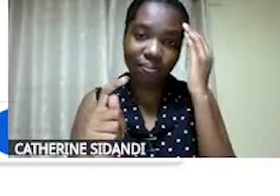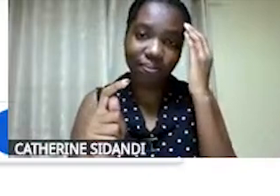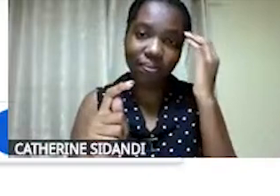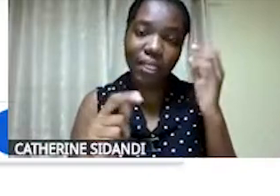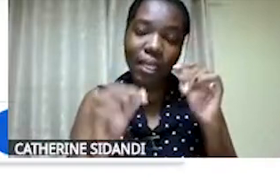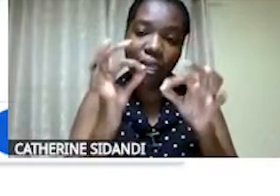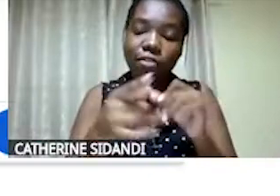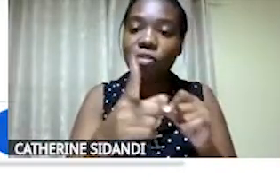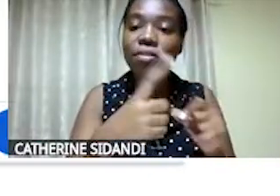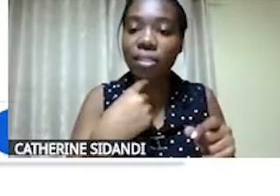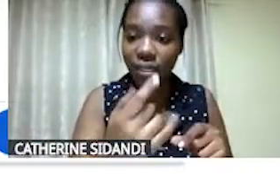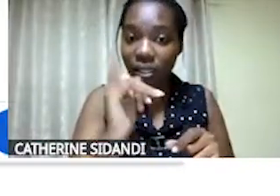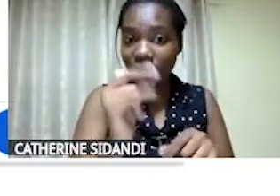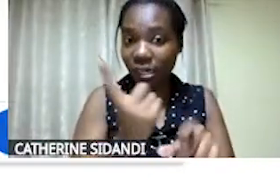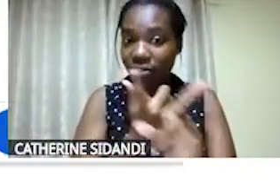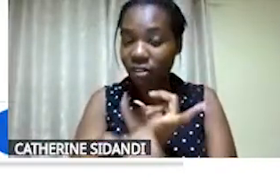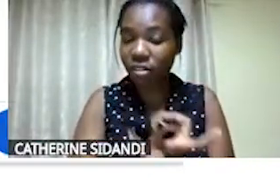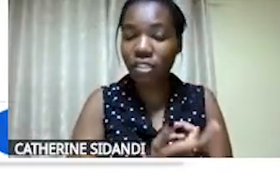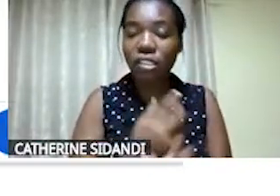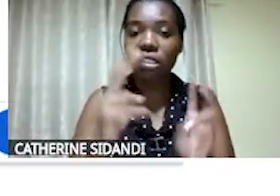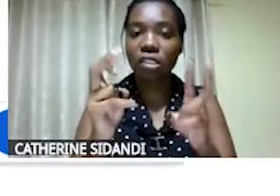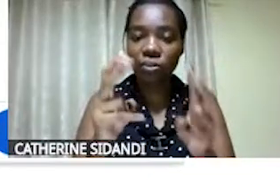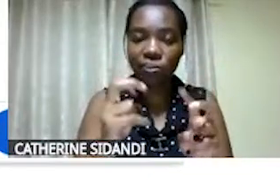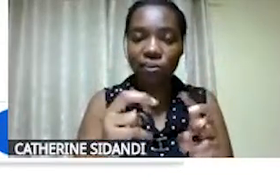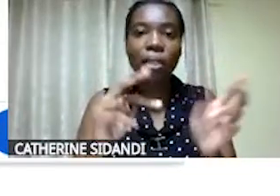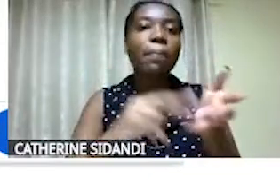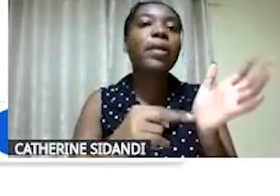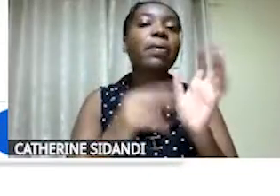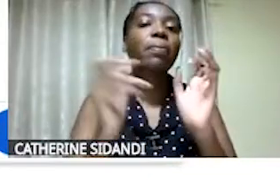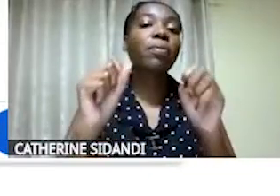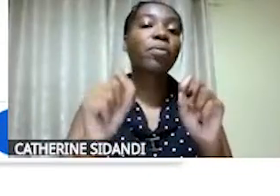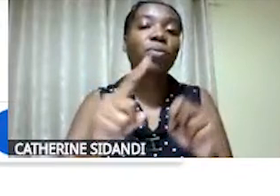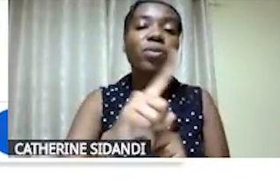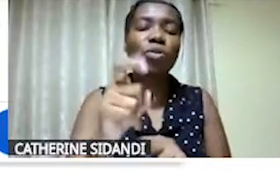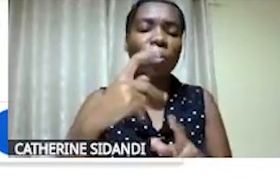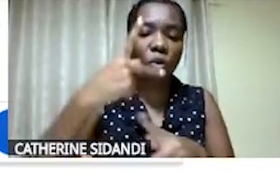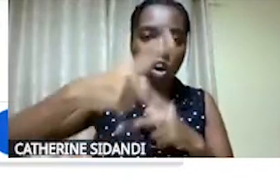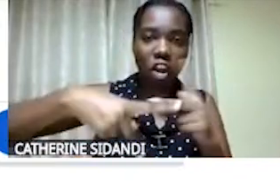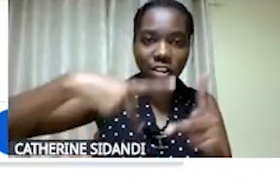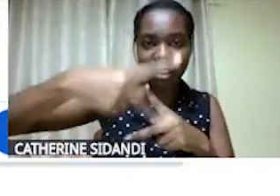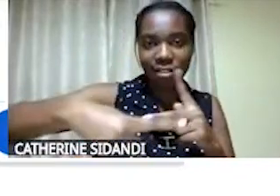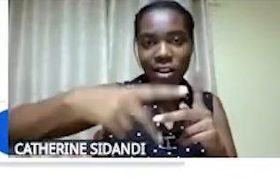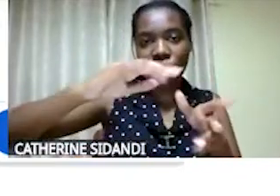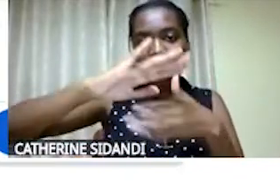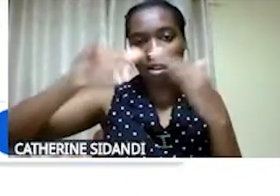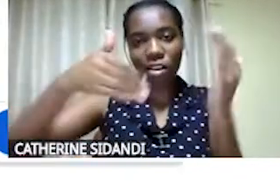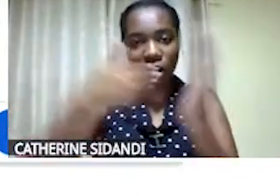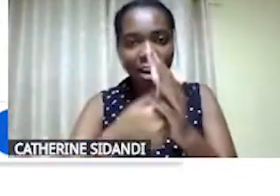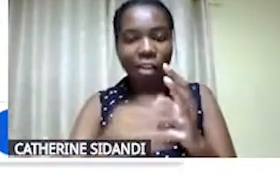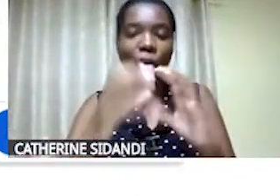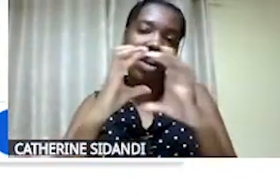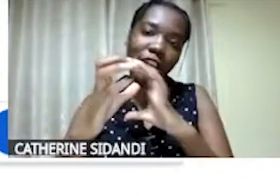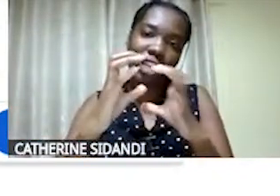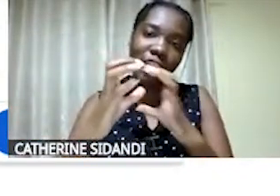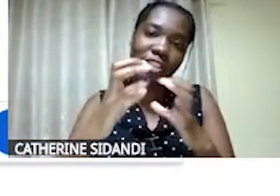calling your differentiating factor, then question all your processes, question all, your communication,